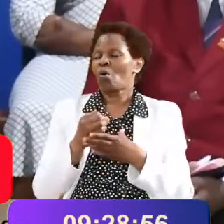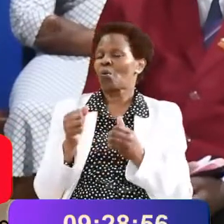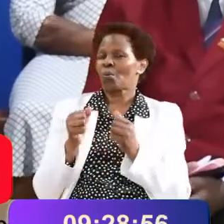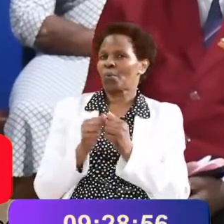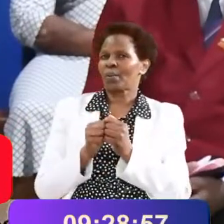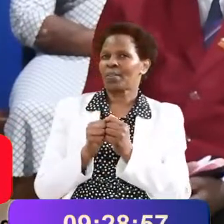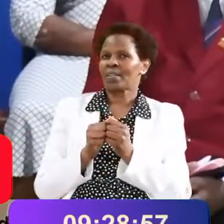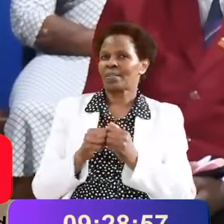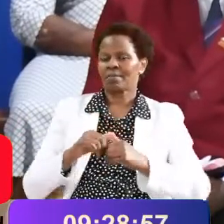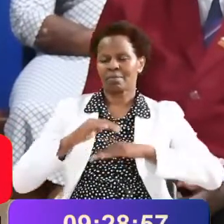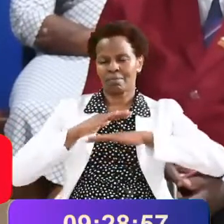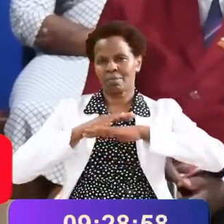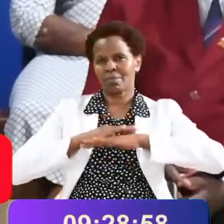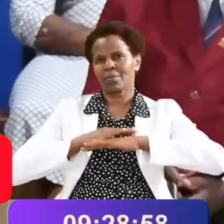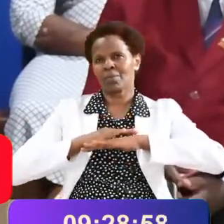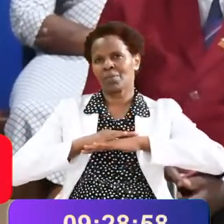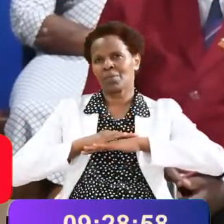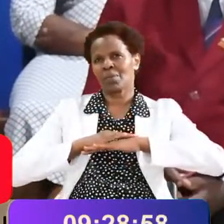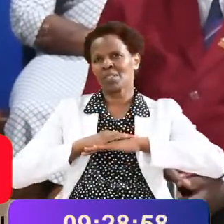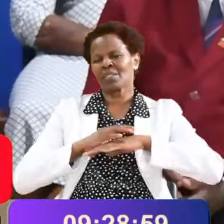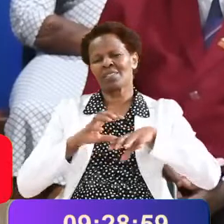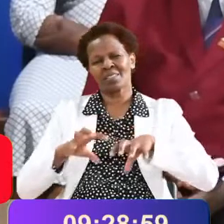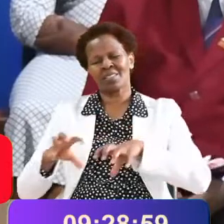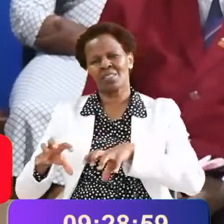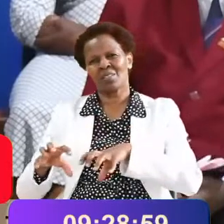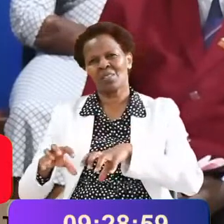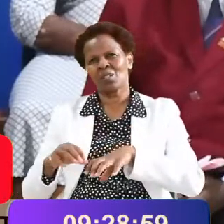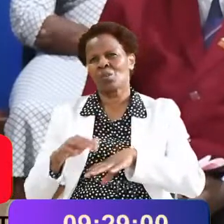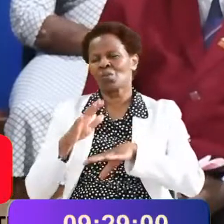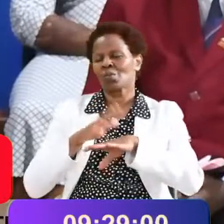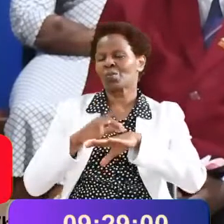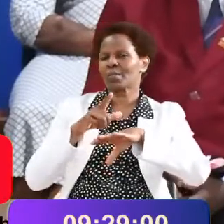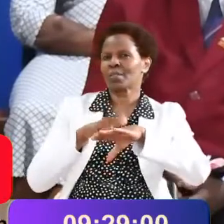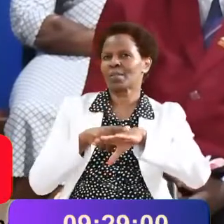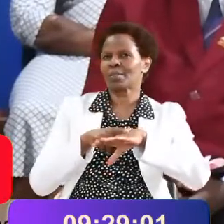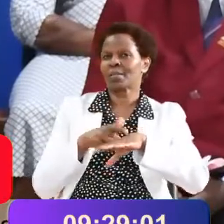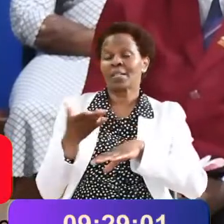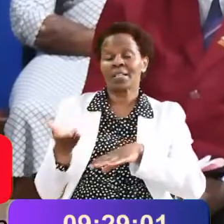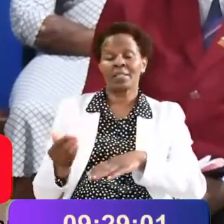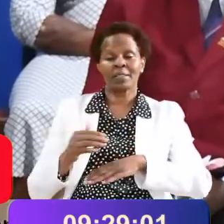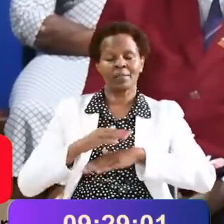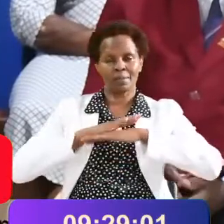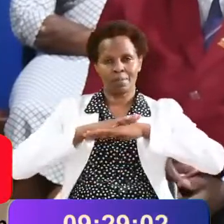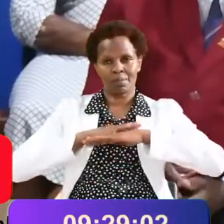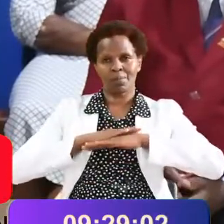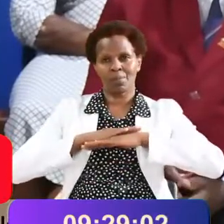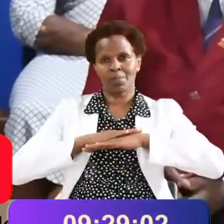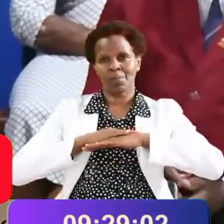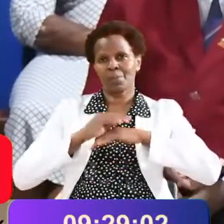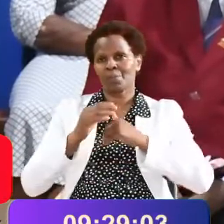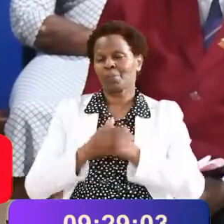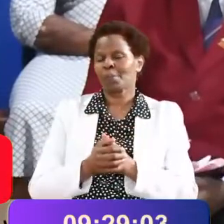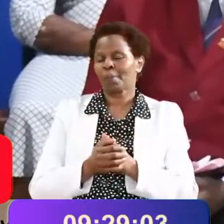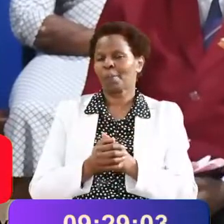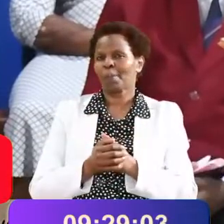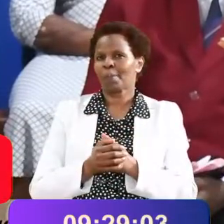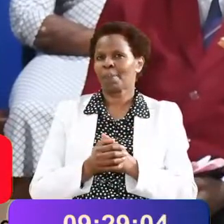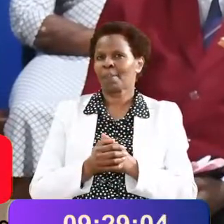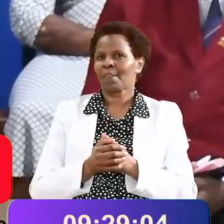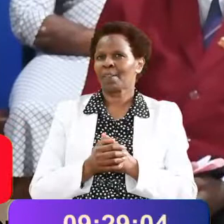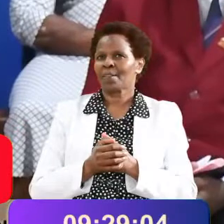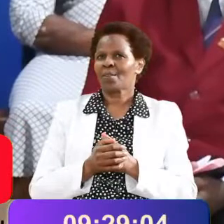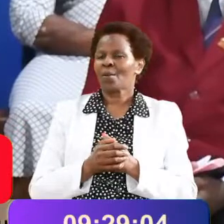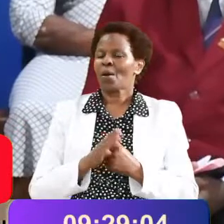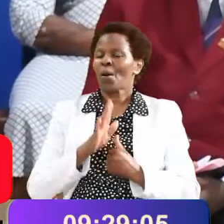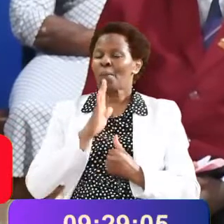to abound, he knew how to suffer need, he was content. Number three, contentment means being